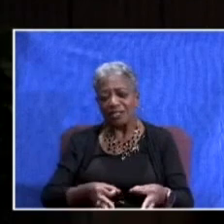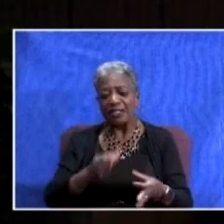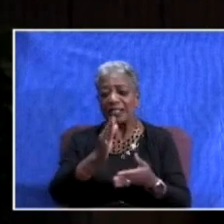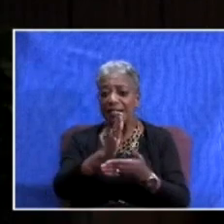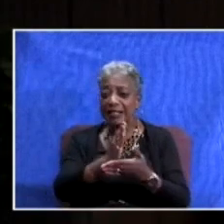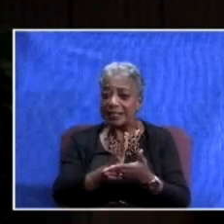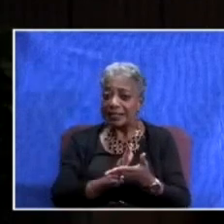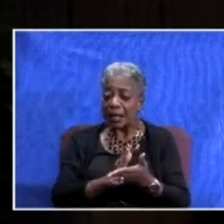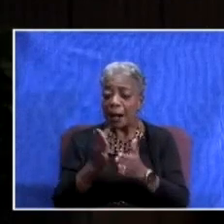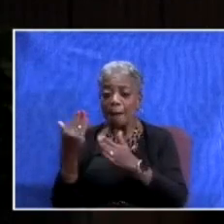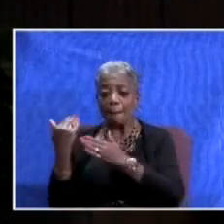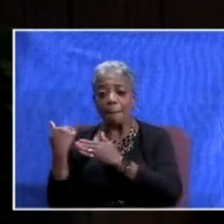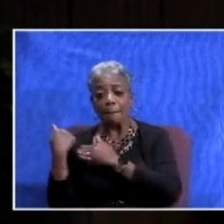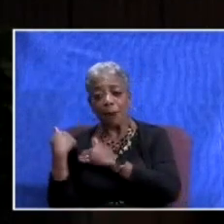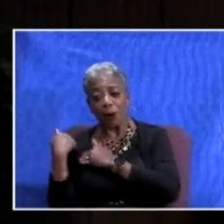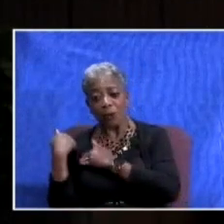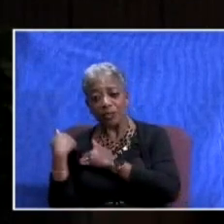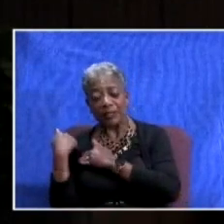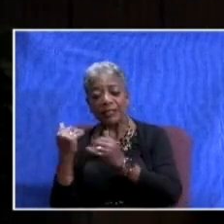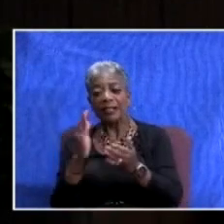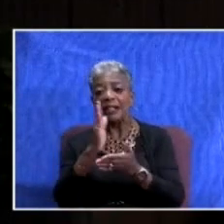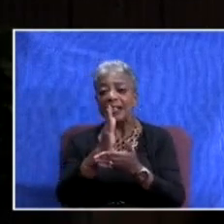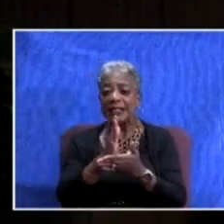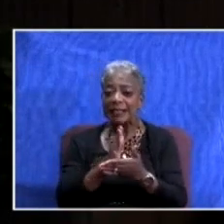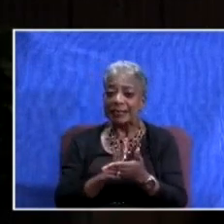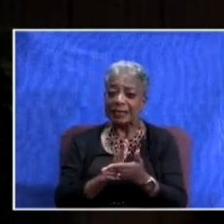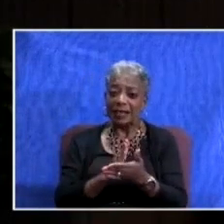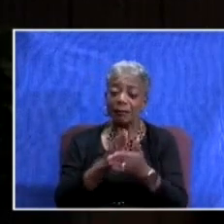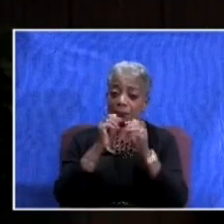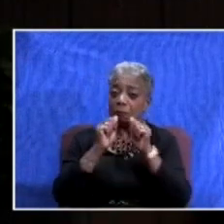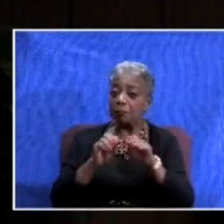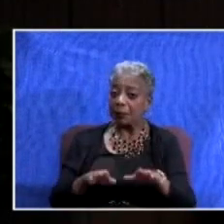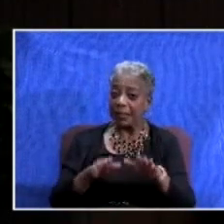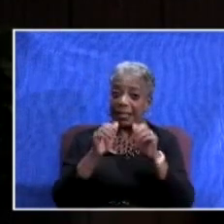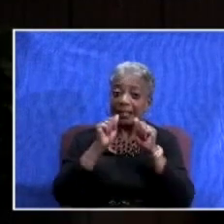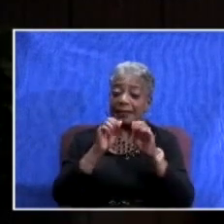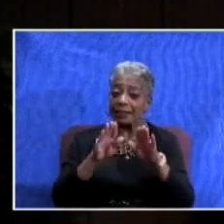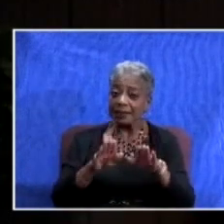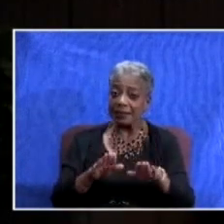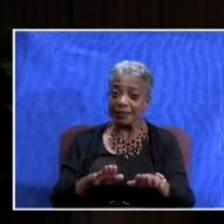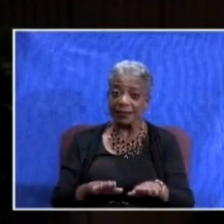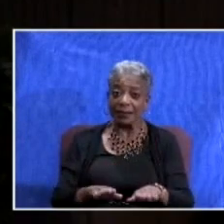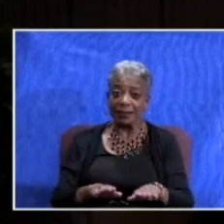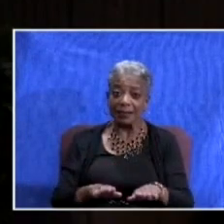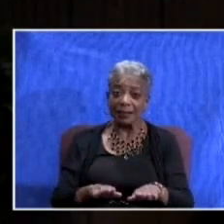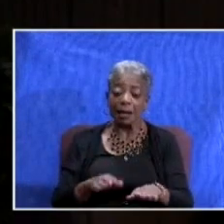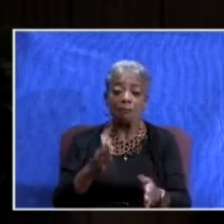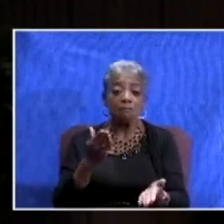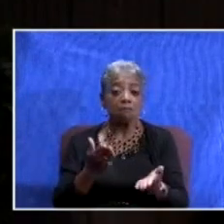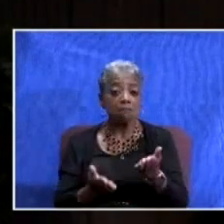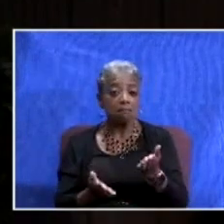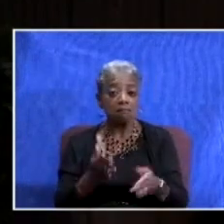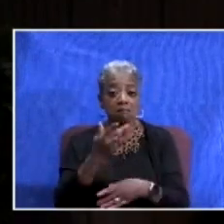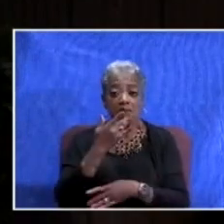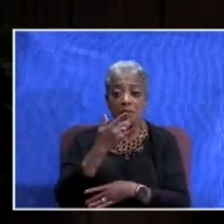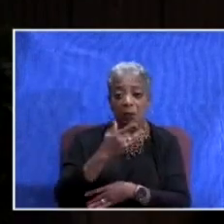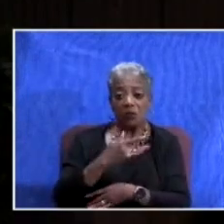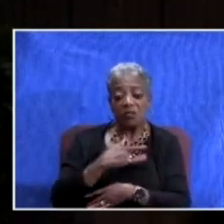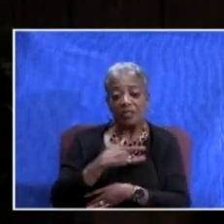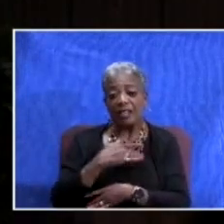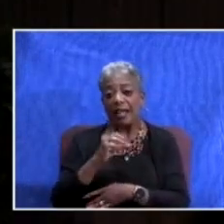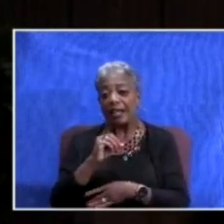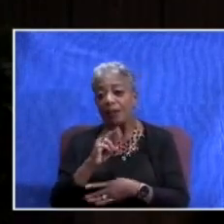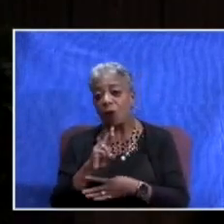because of a burden and some because of a blessing, a milestone like a birthday or a